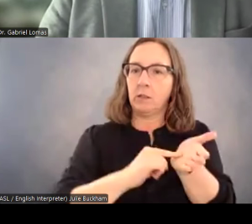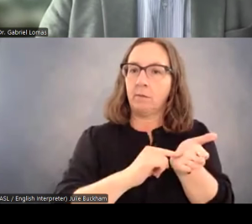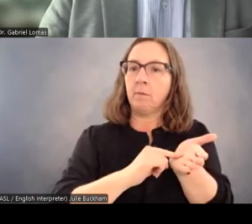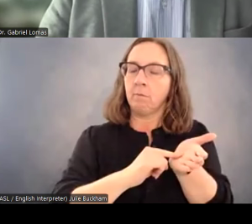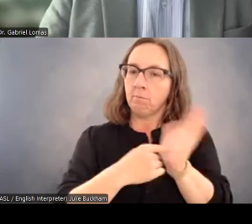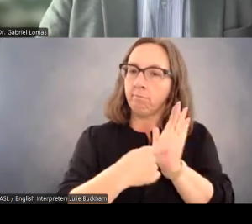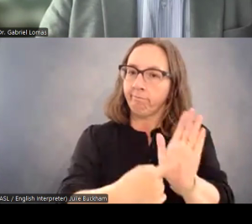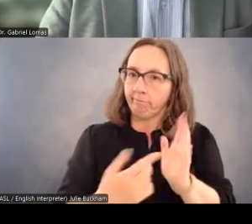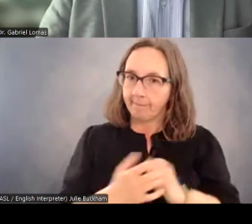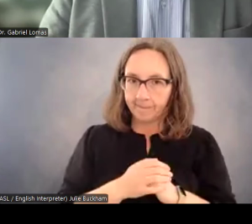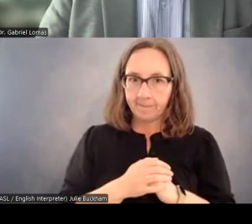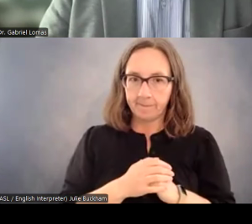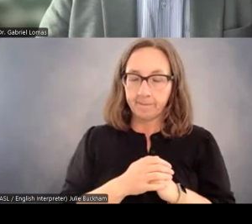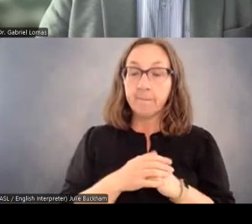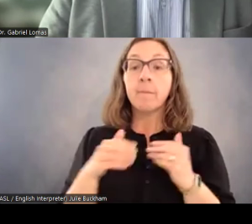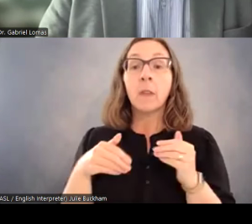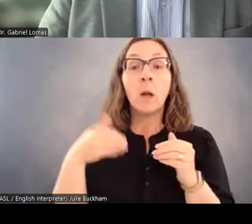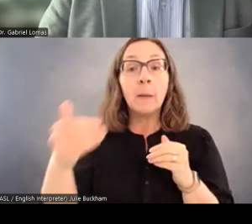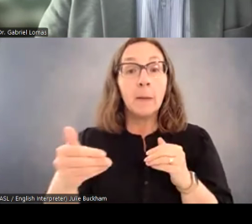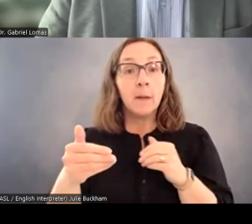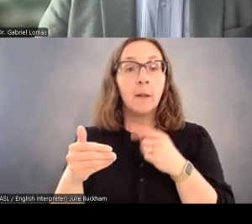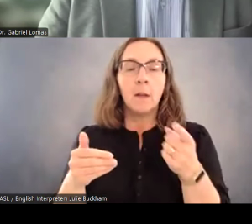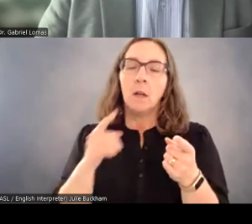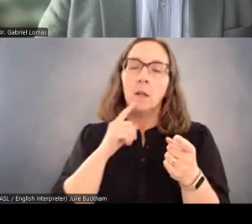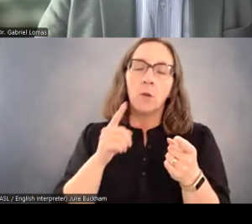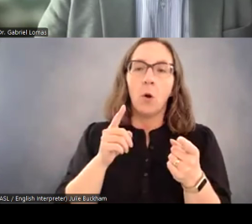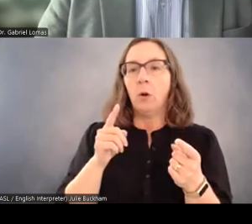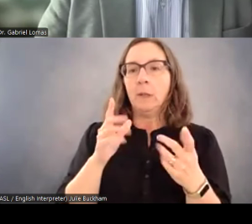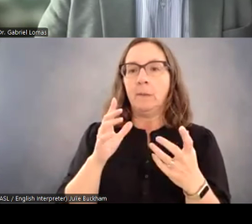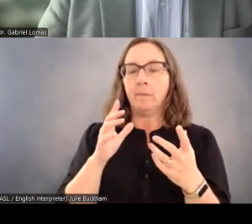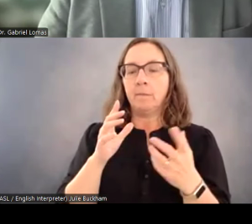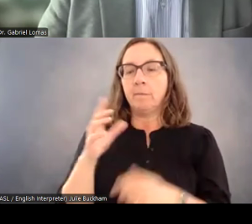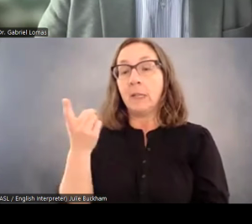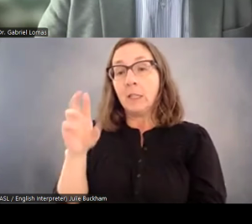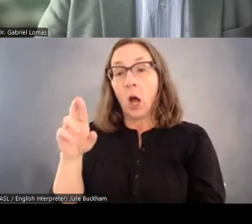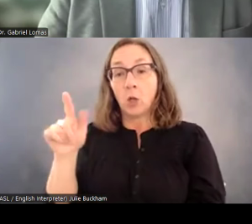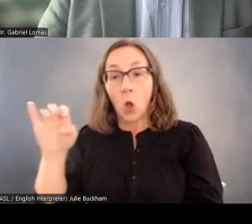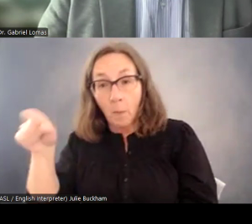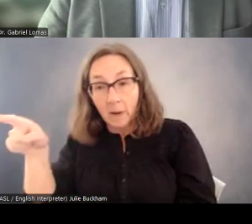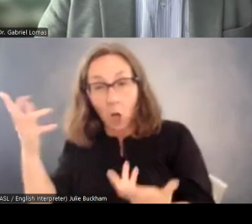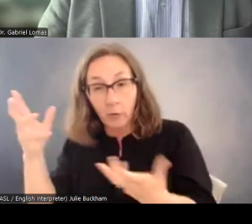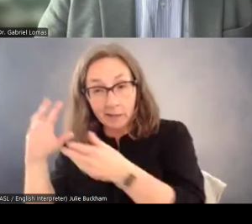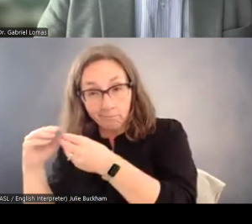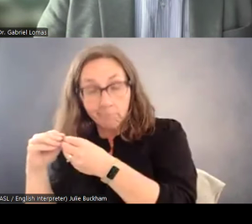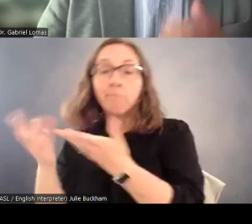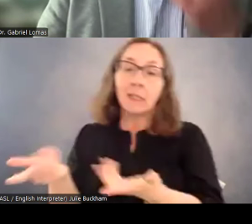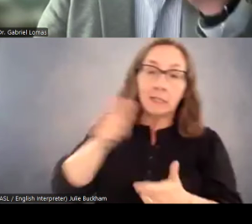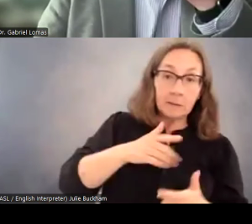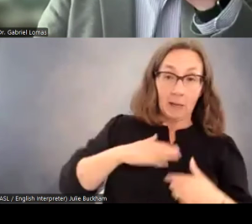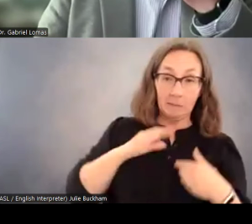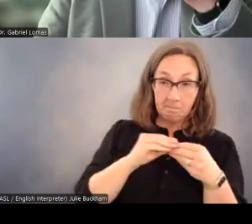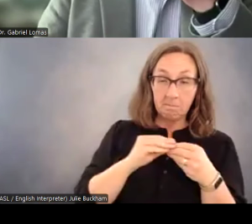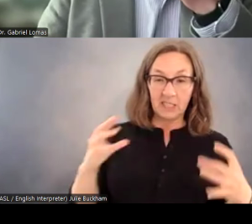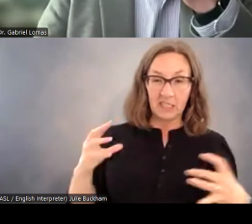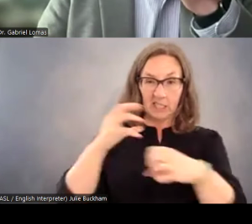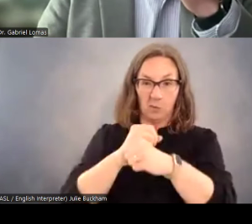slide. So just in summary, with some of the things Dr. Lomas had shared and myself, we have all